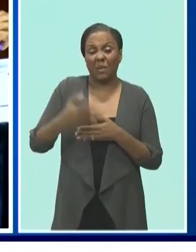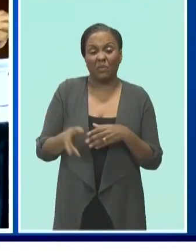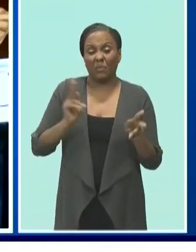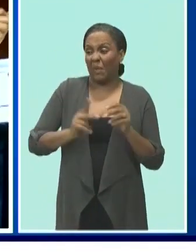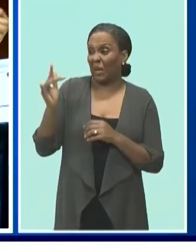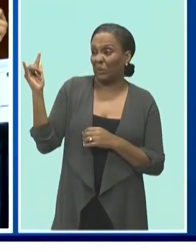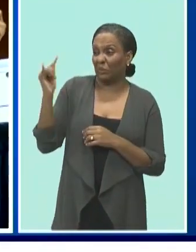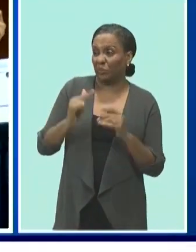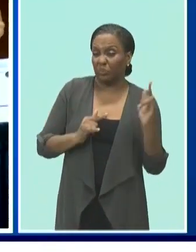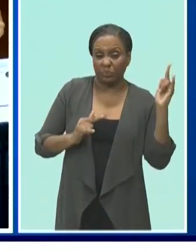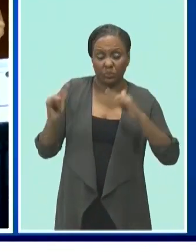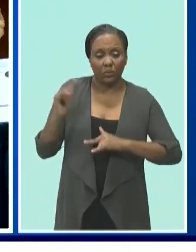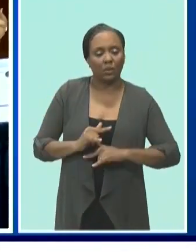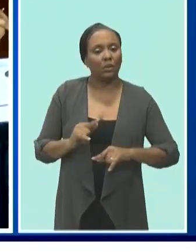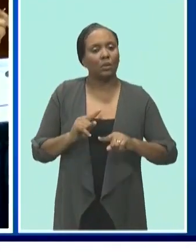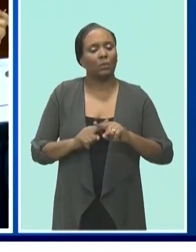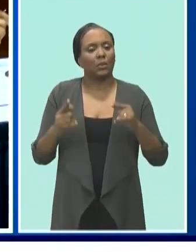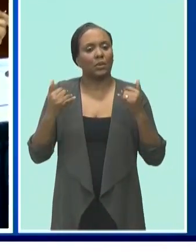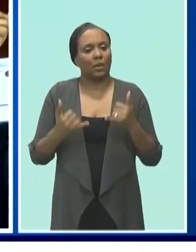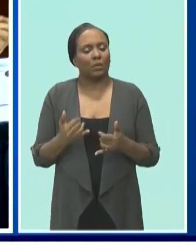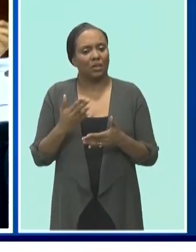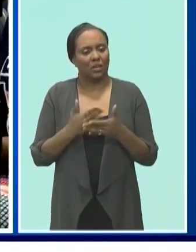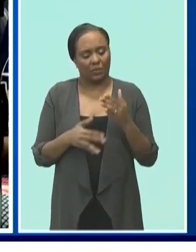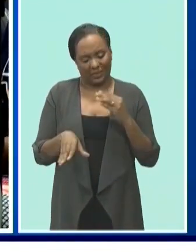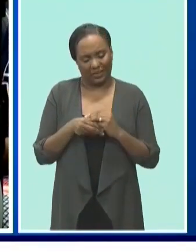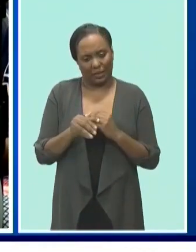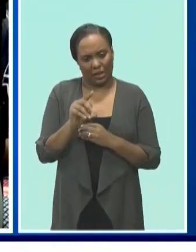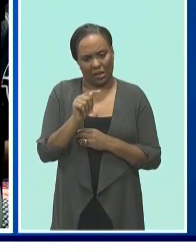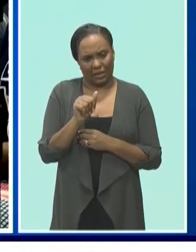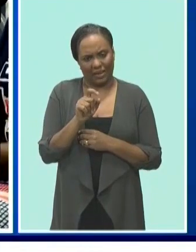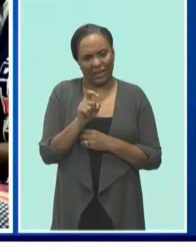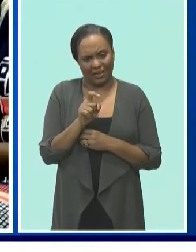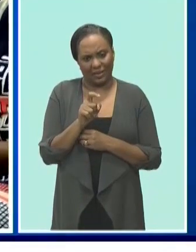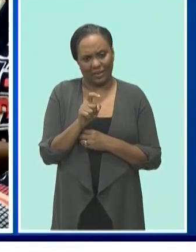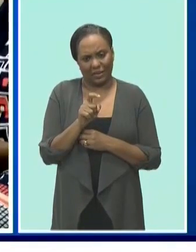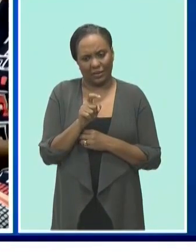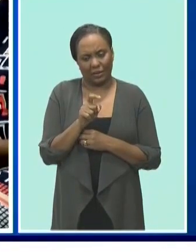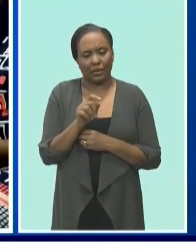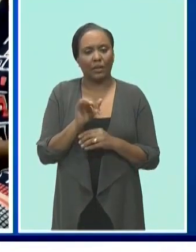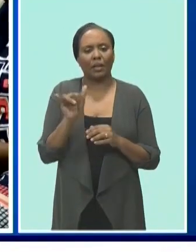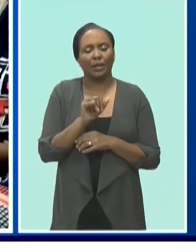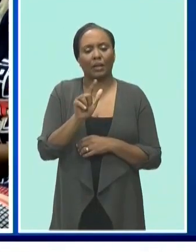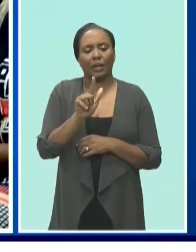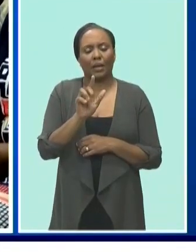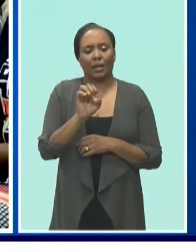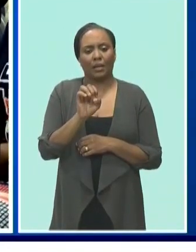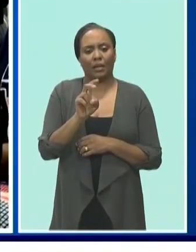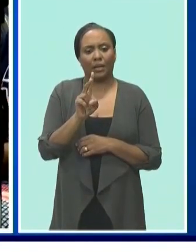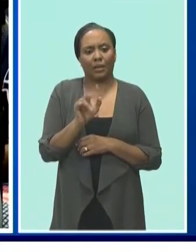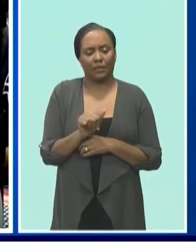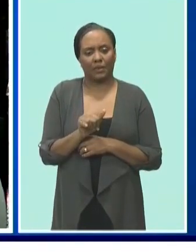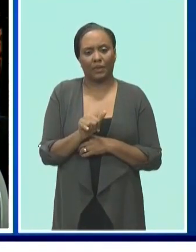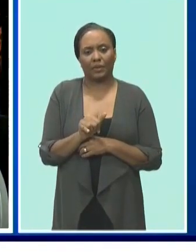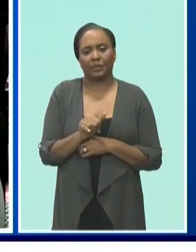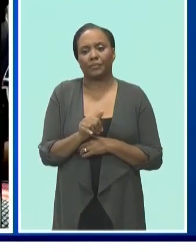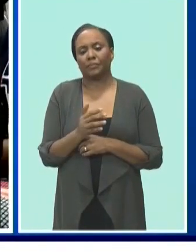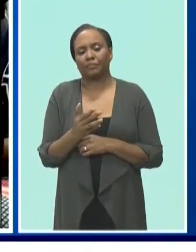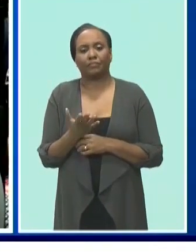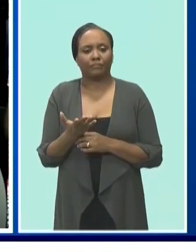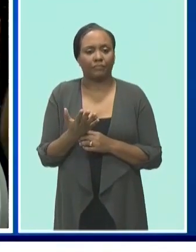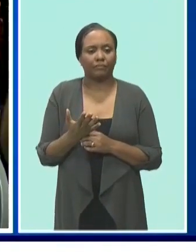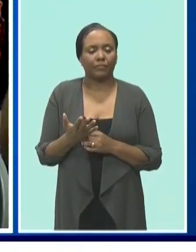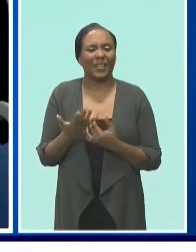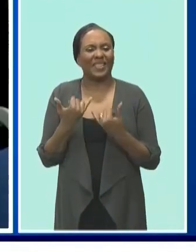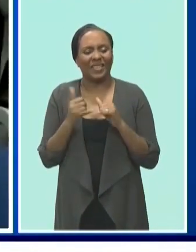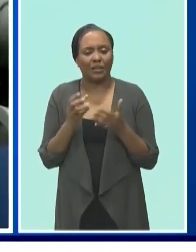now concerned about how some of the levies are being applied. He says they've asked to have clarification in writing from the Director of Finance